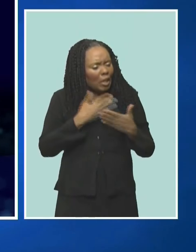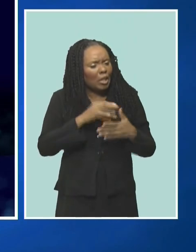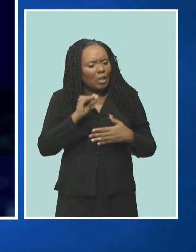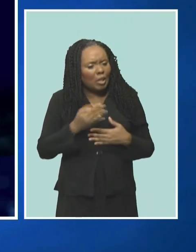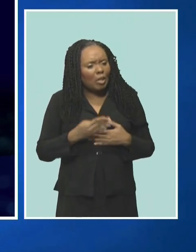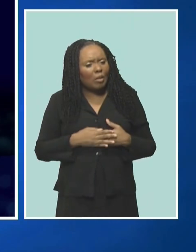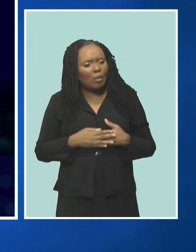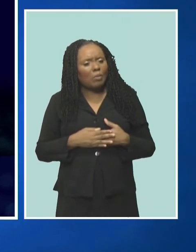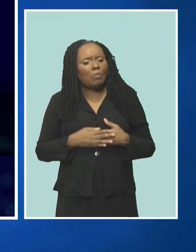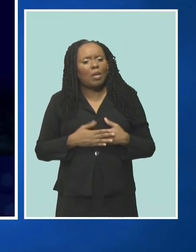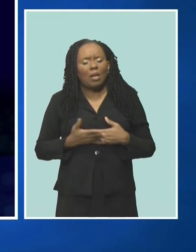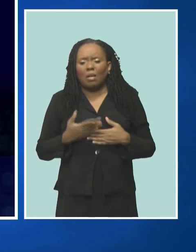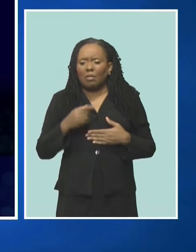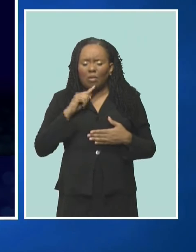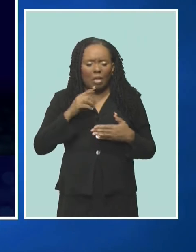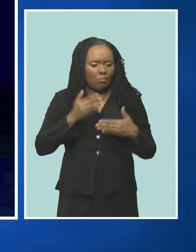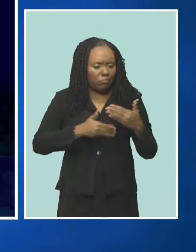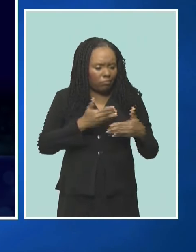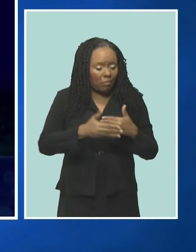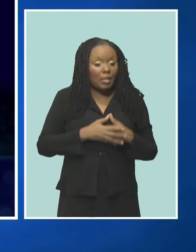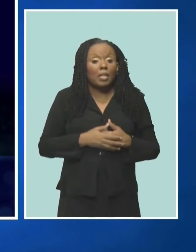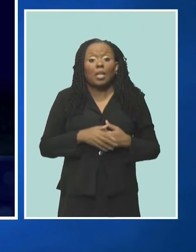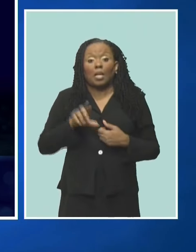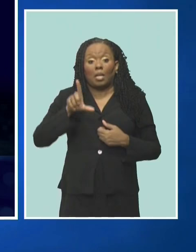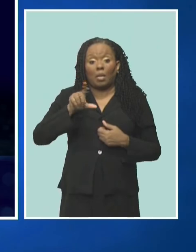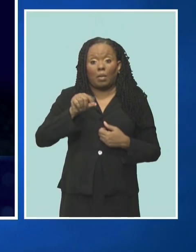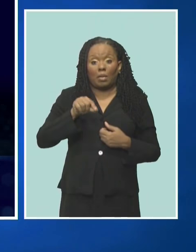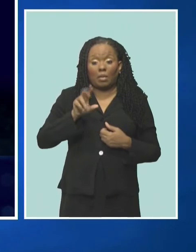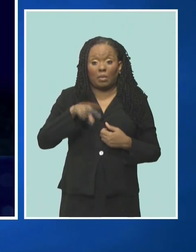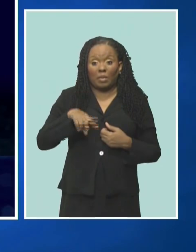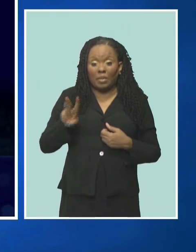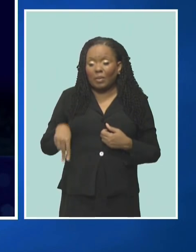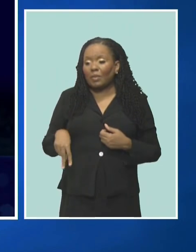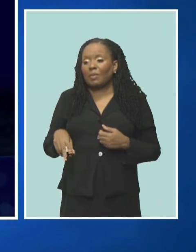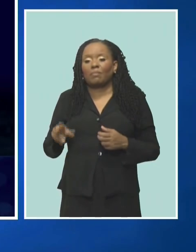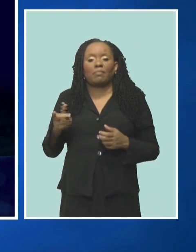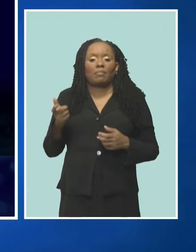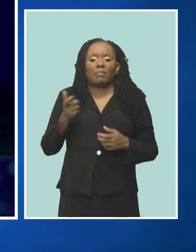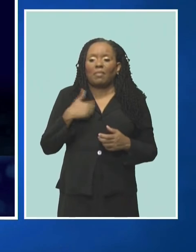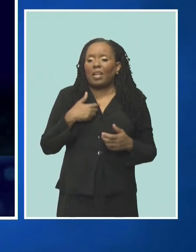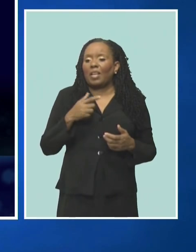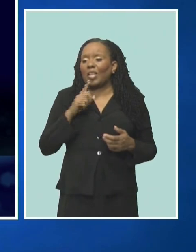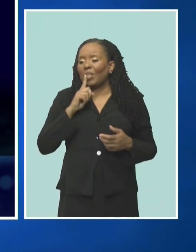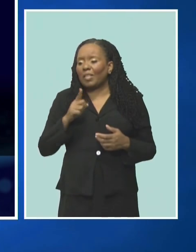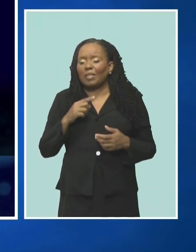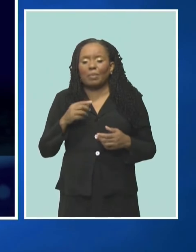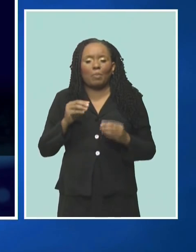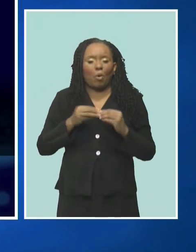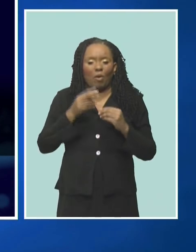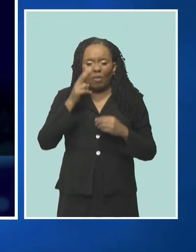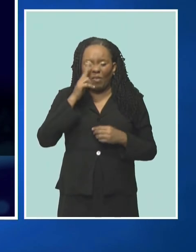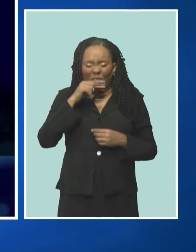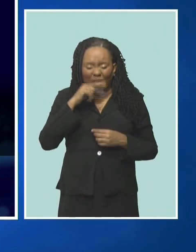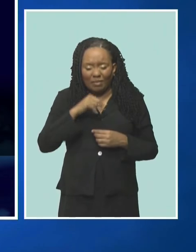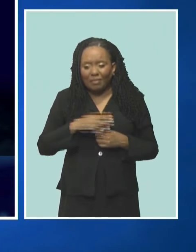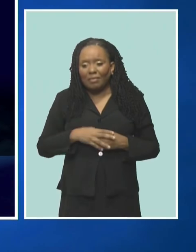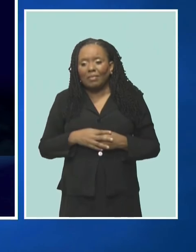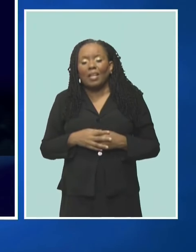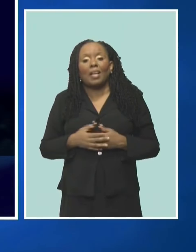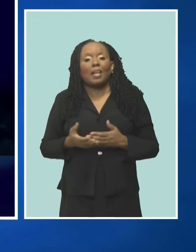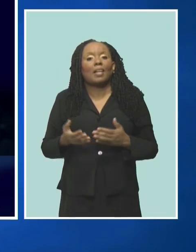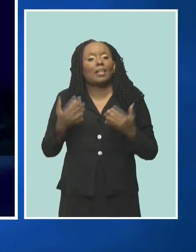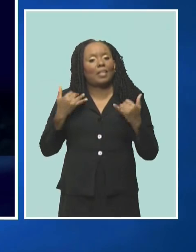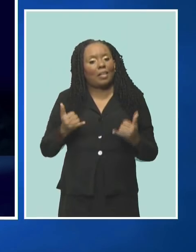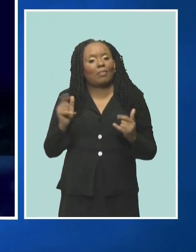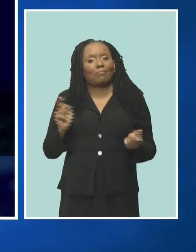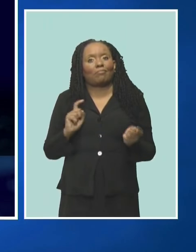out there for sure in the international world. 2022, I was more of a comedian, but in 2024, I want to change that perspective, you